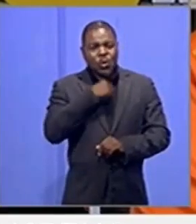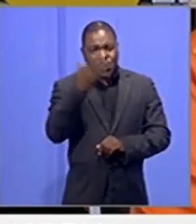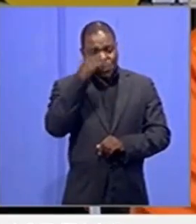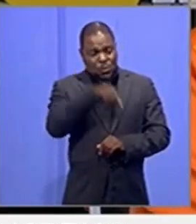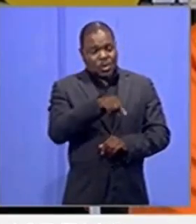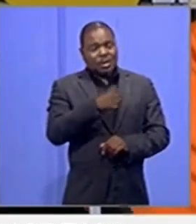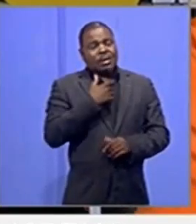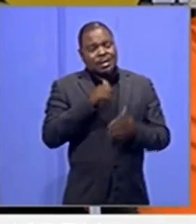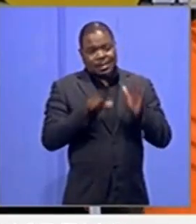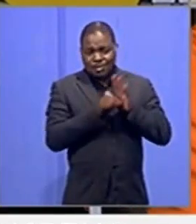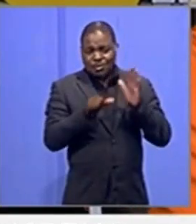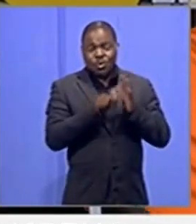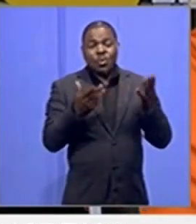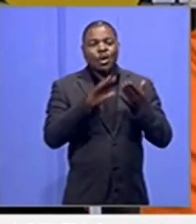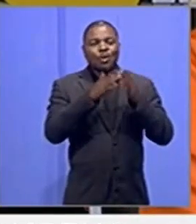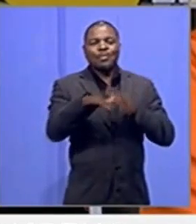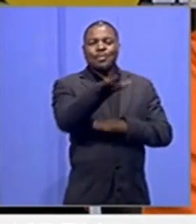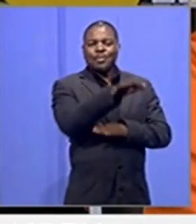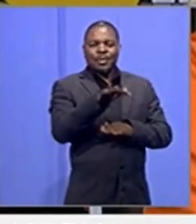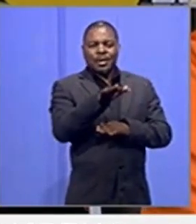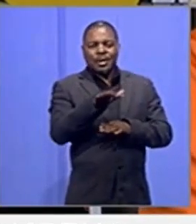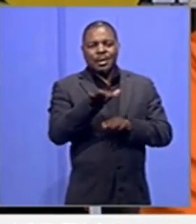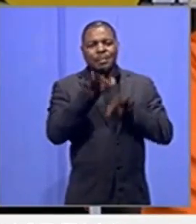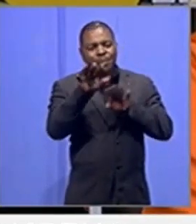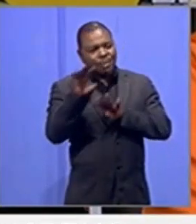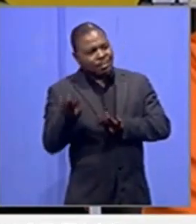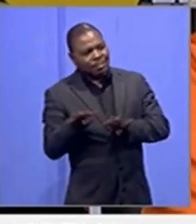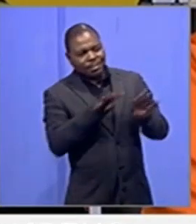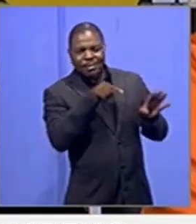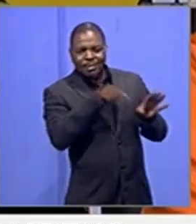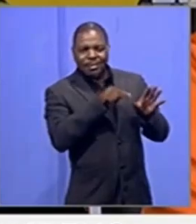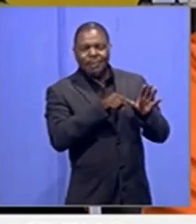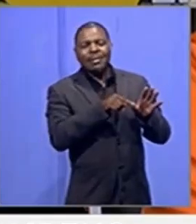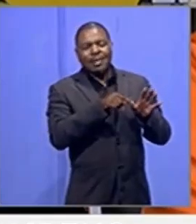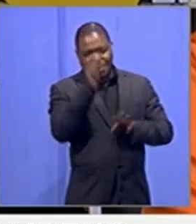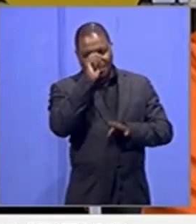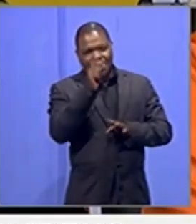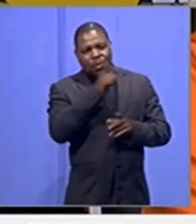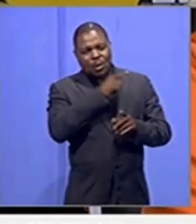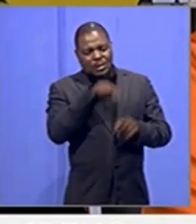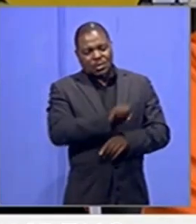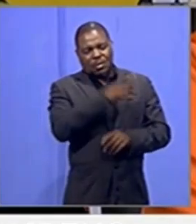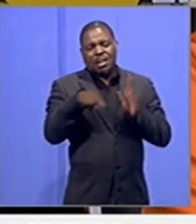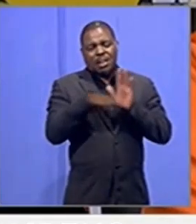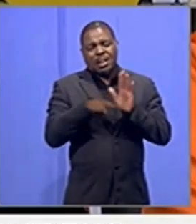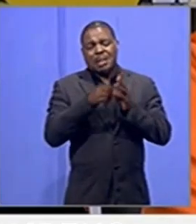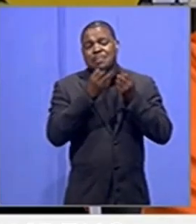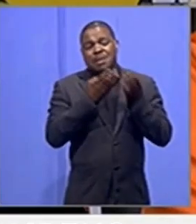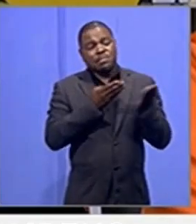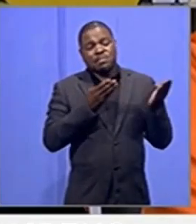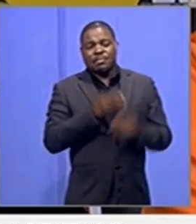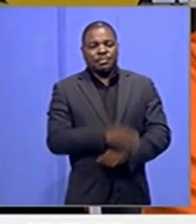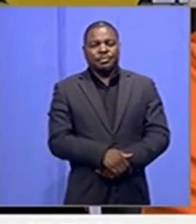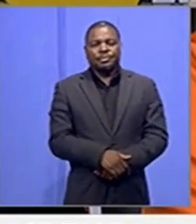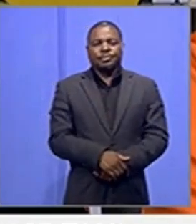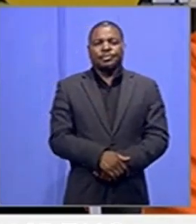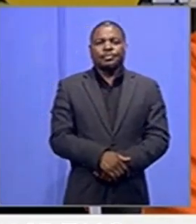to the society and to the people who are looking up to us. I mean, there's so many negatives going around in our country now.